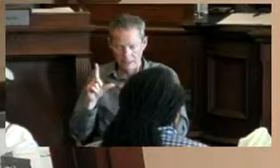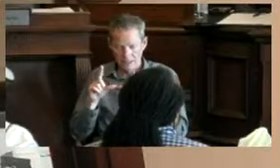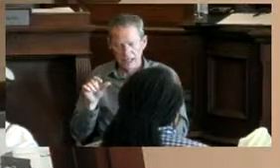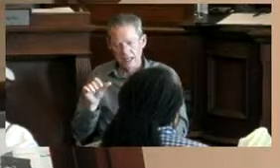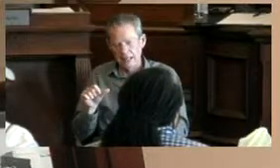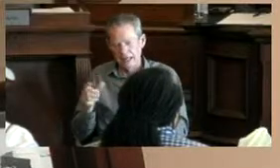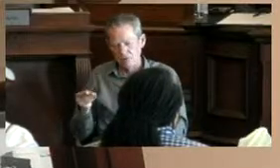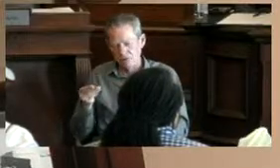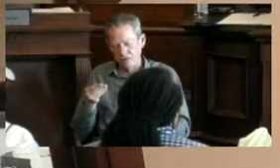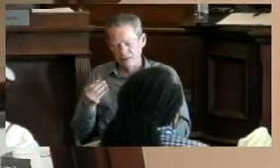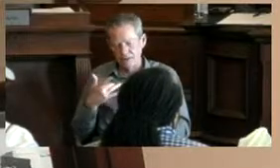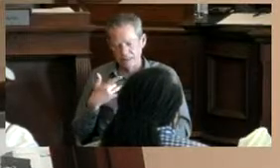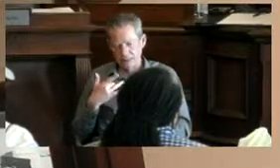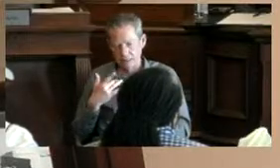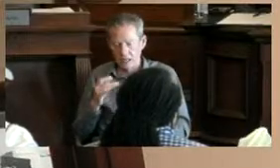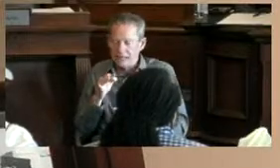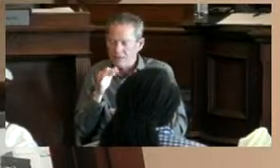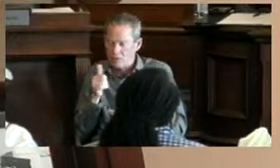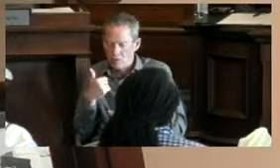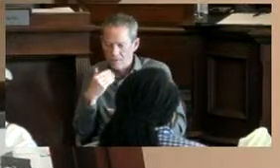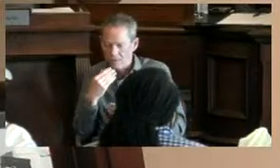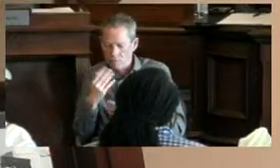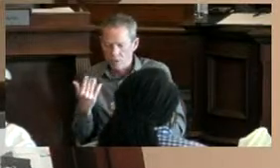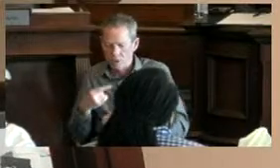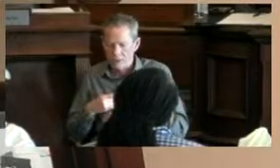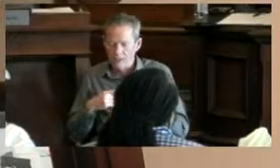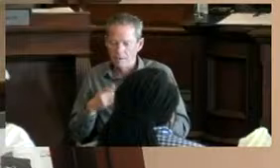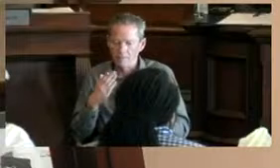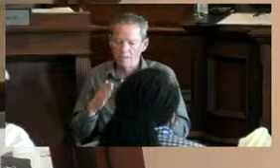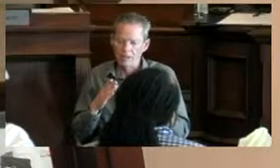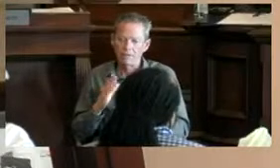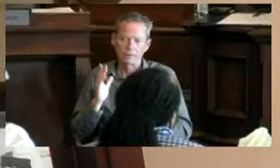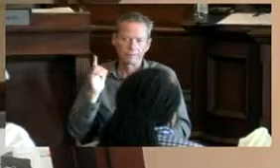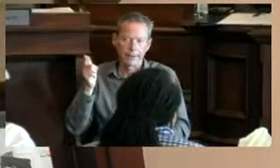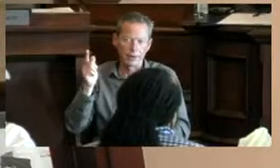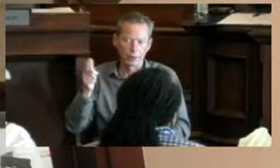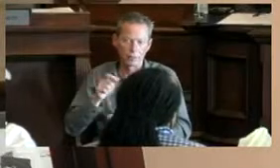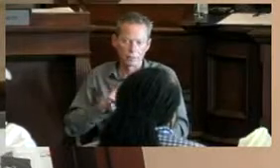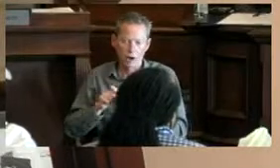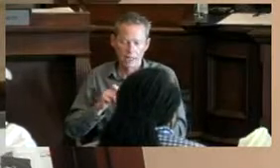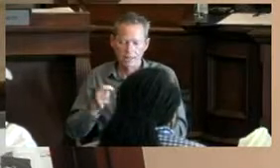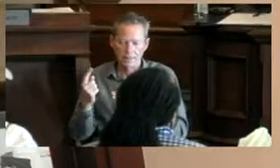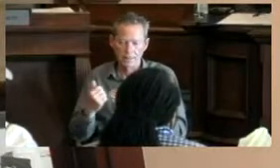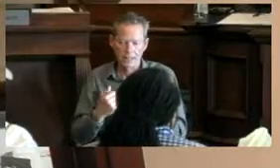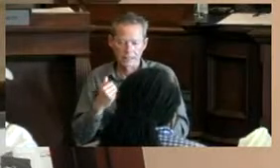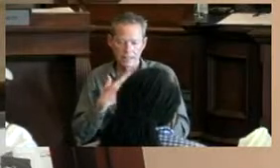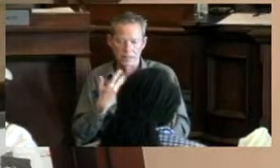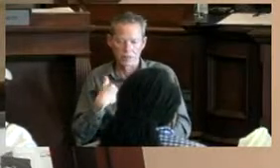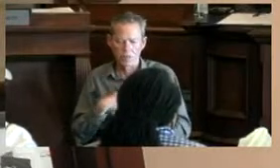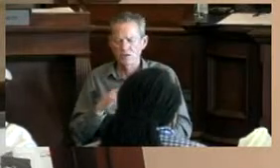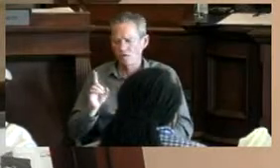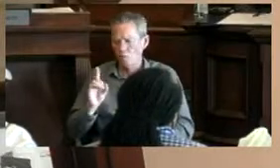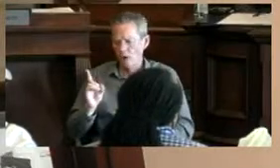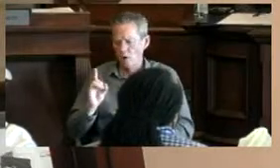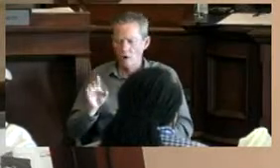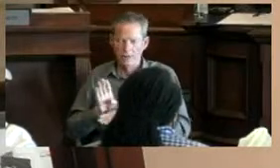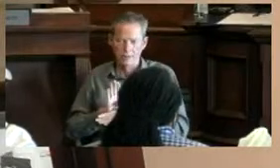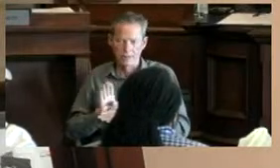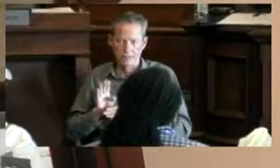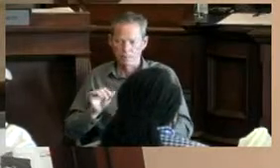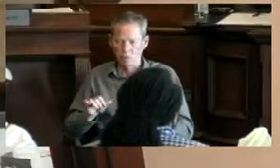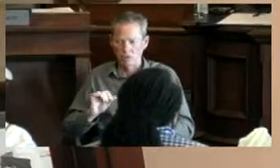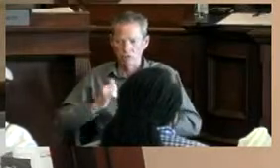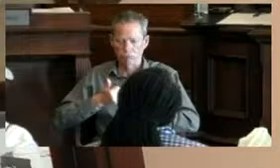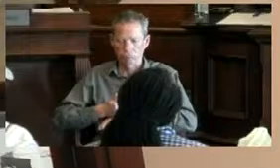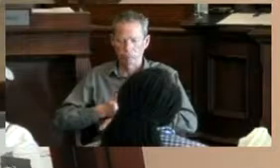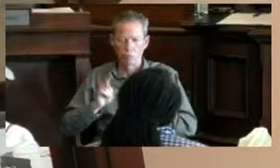could you give us a sense, if you don't have it all today, but maybe even a follow-up in writing or something, of where are these businesses